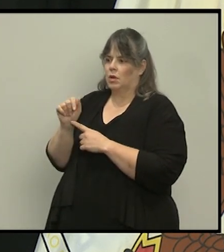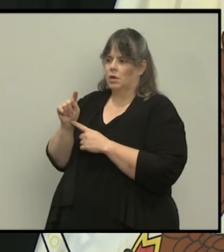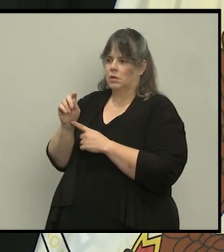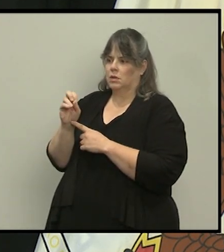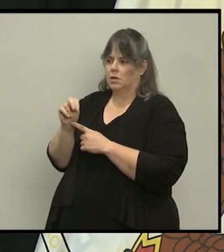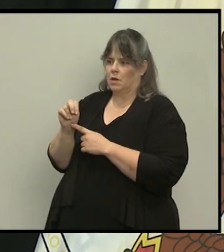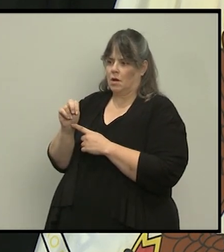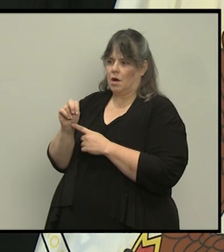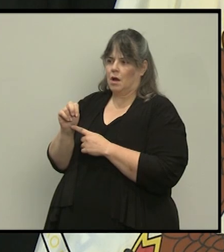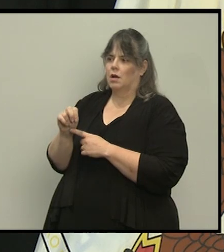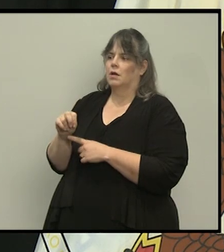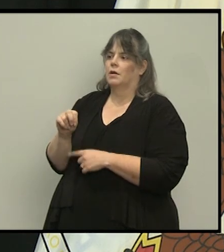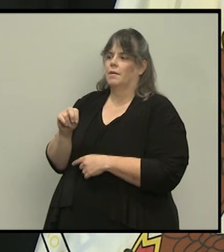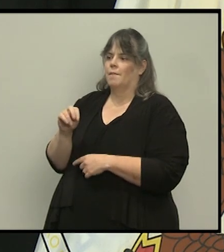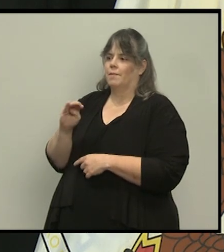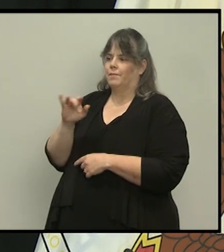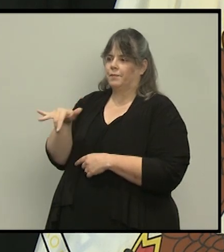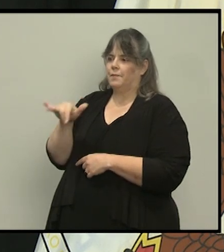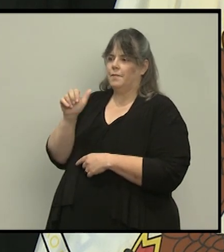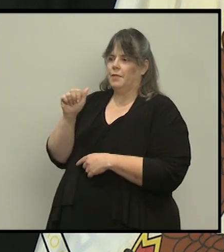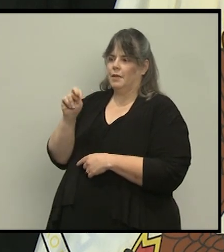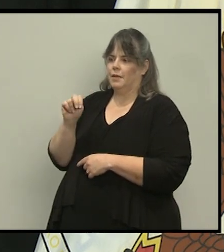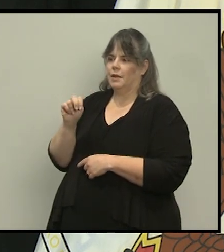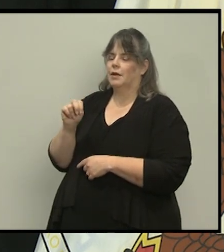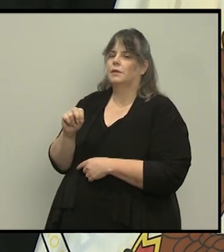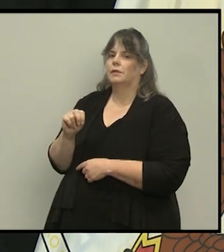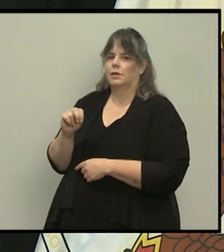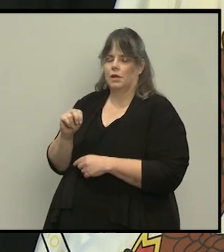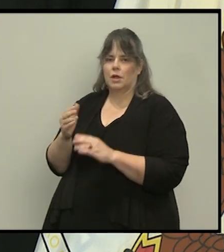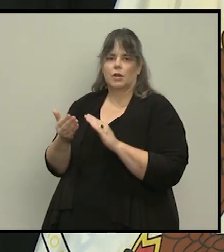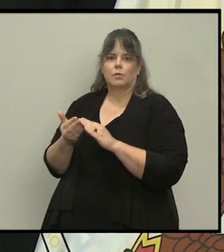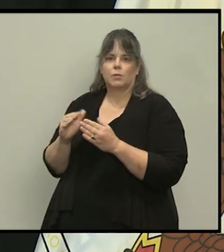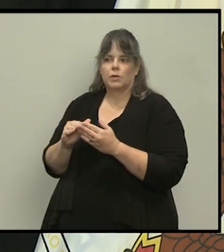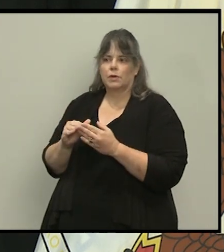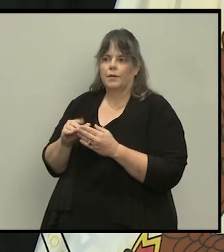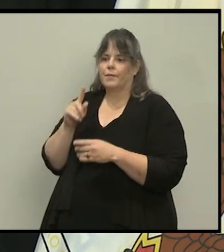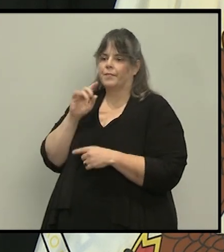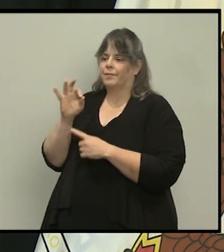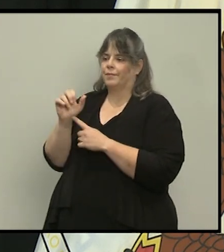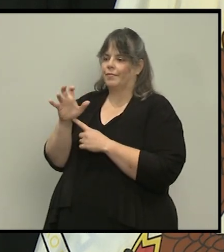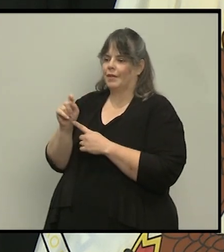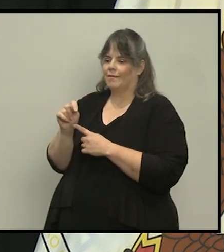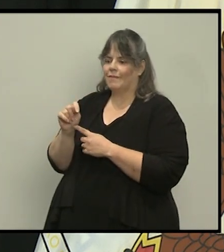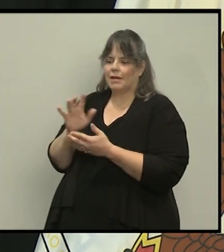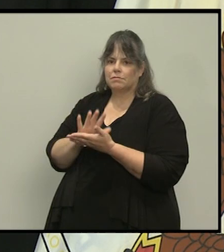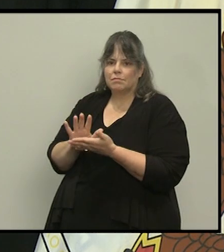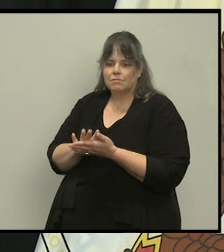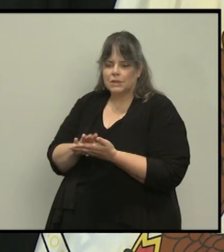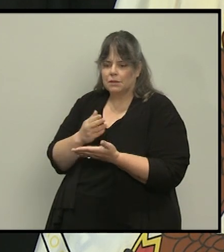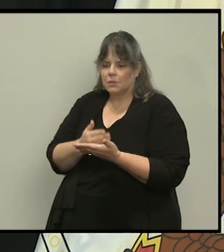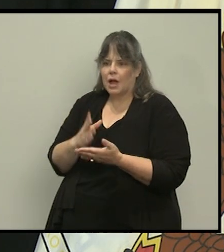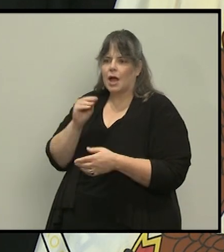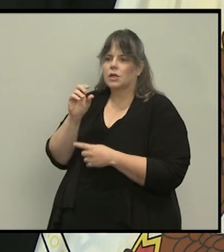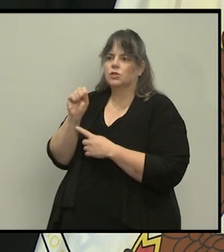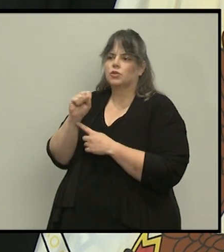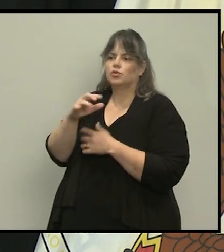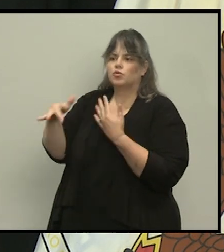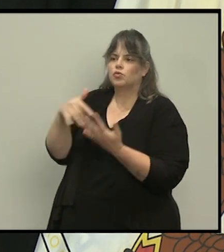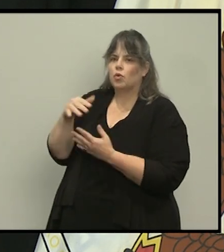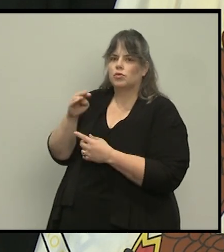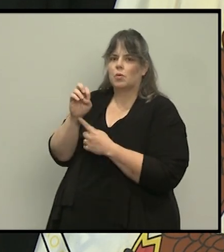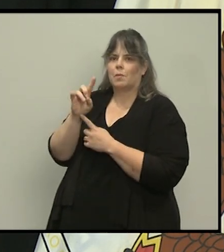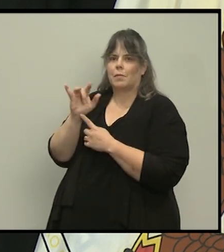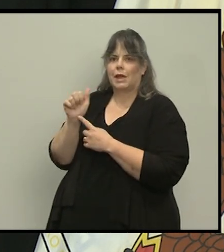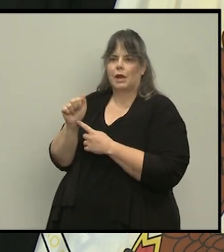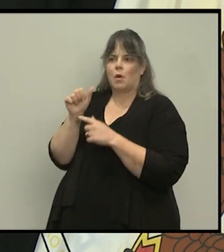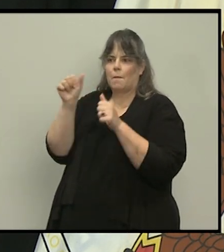information, including flyers, posters, fact sheets, and social media posts. Community